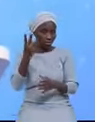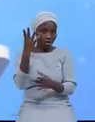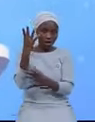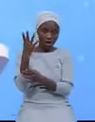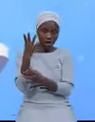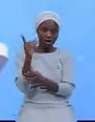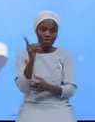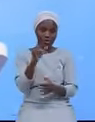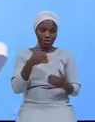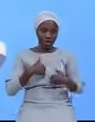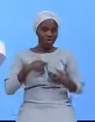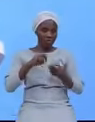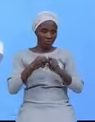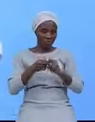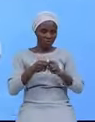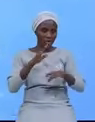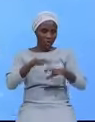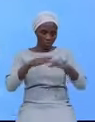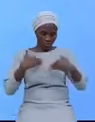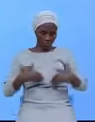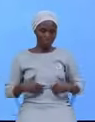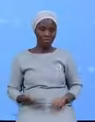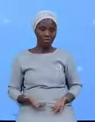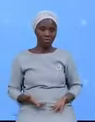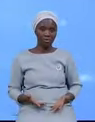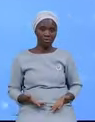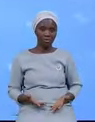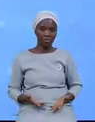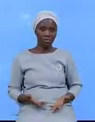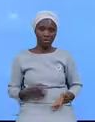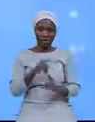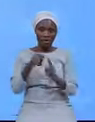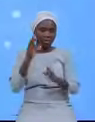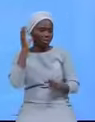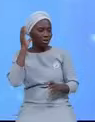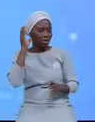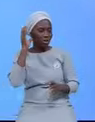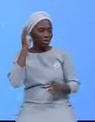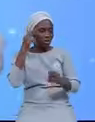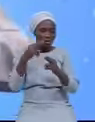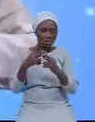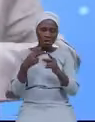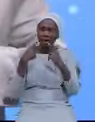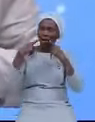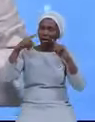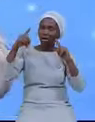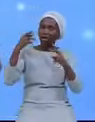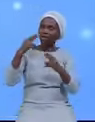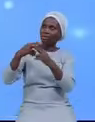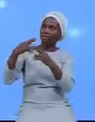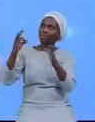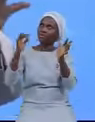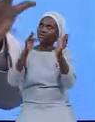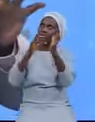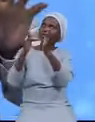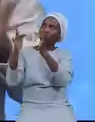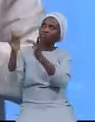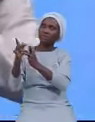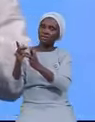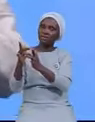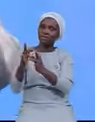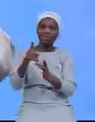have the challenge. And when you hear the name, the mention of the name of Jesus, you